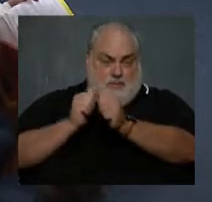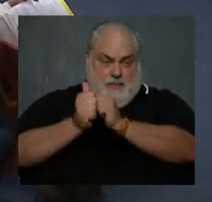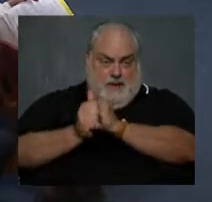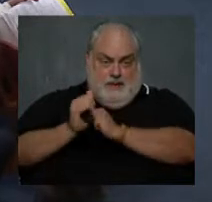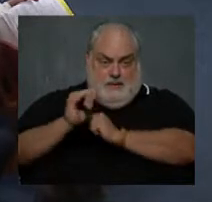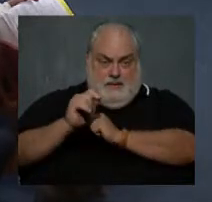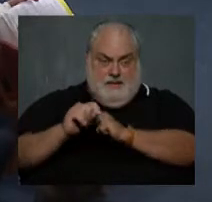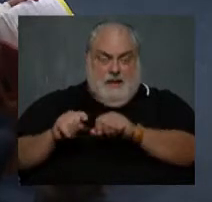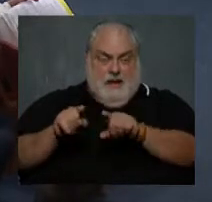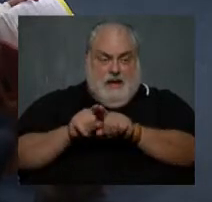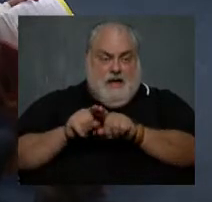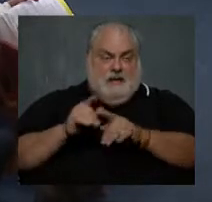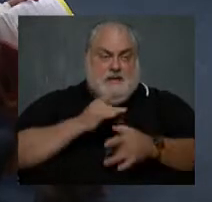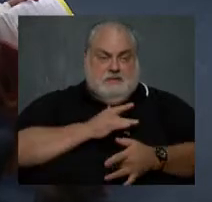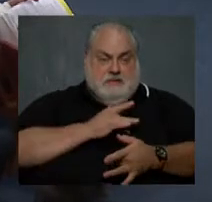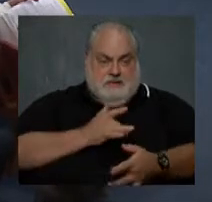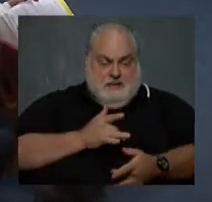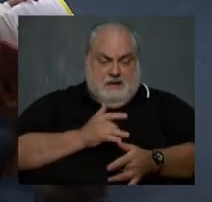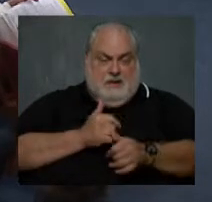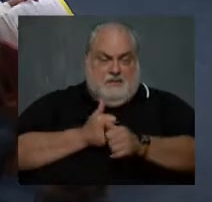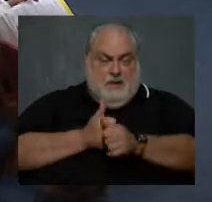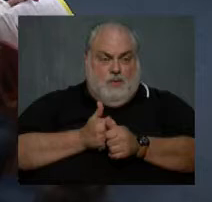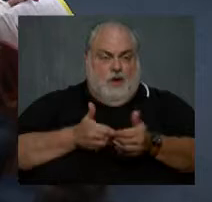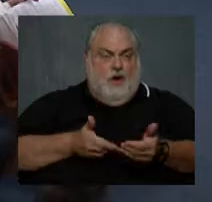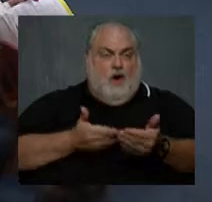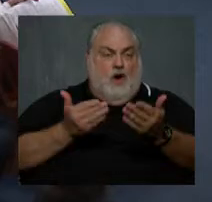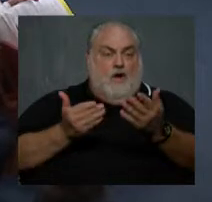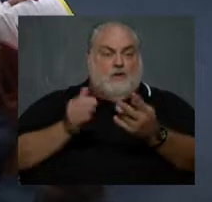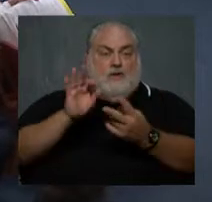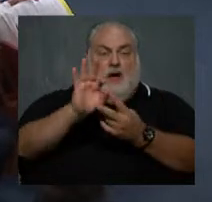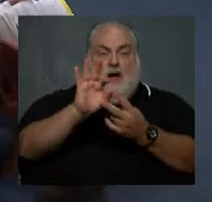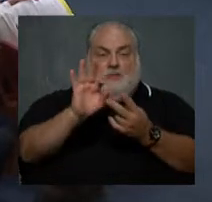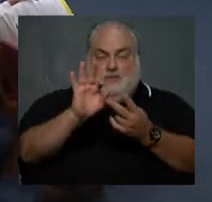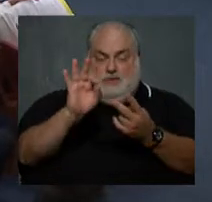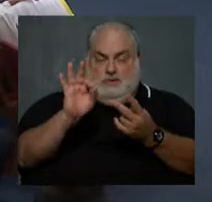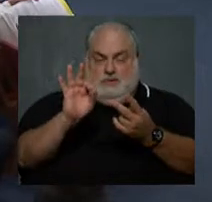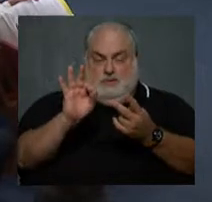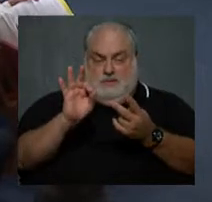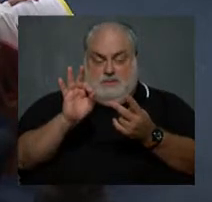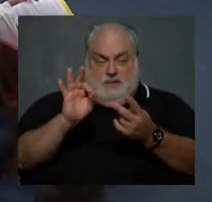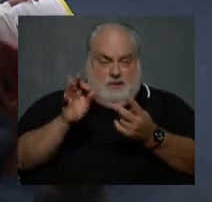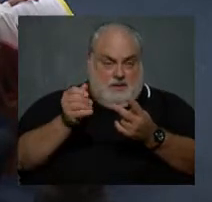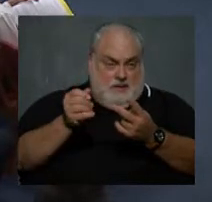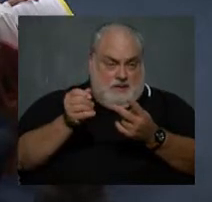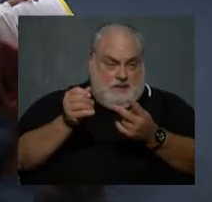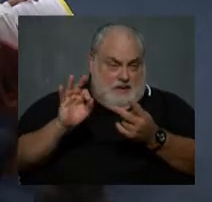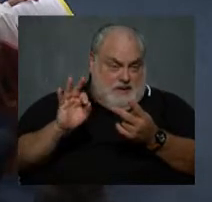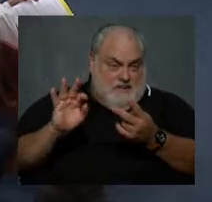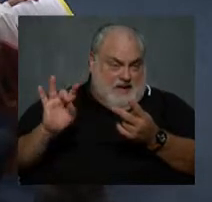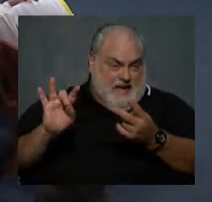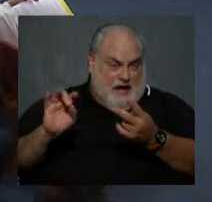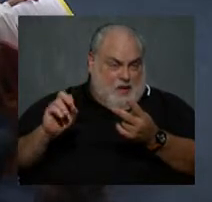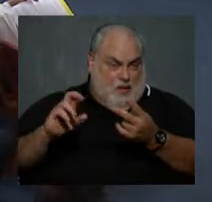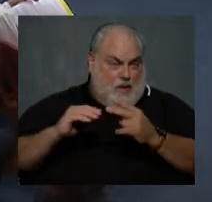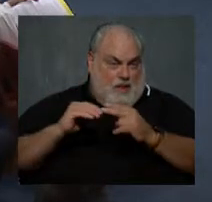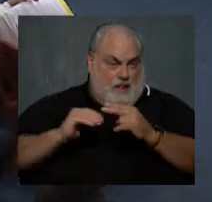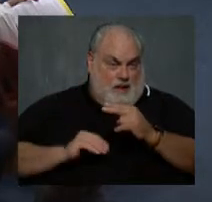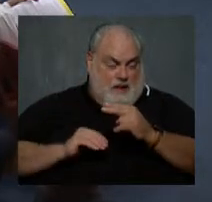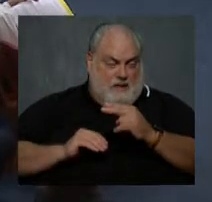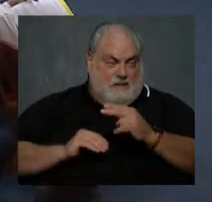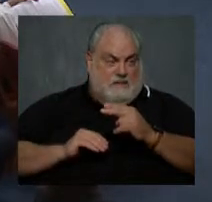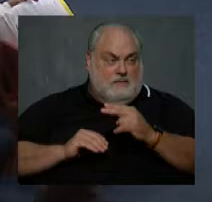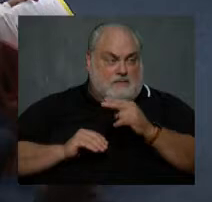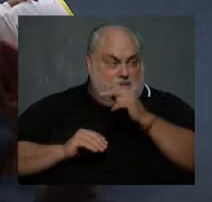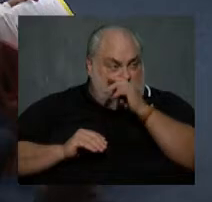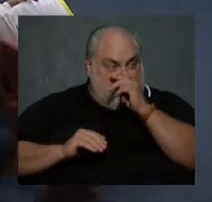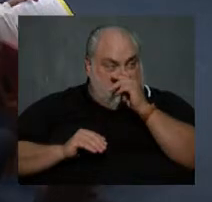pass. As our practice and standard, we do offer the applicants an option if we have 8 or less